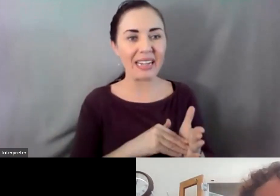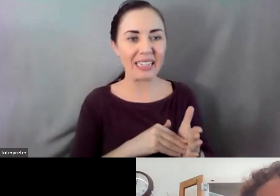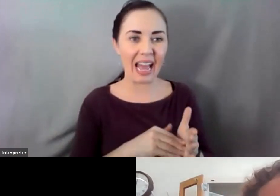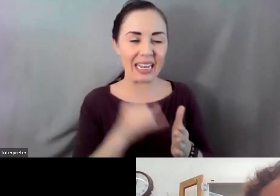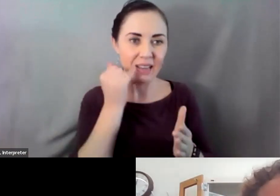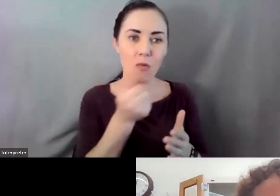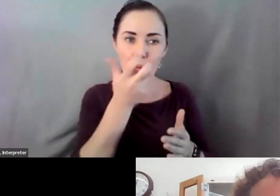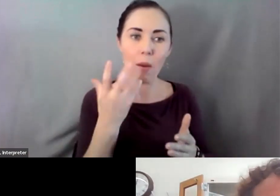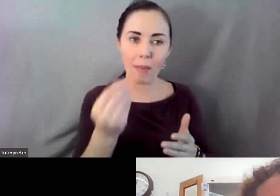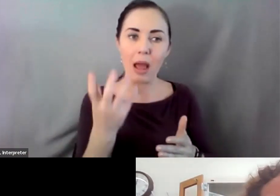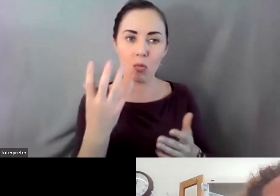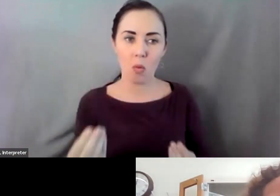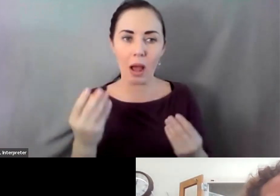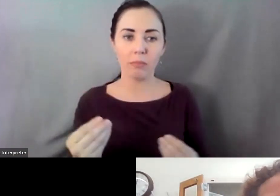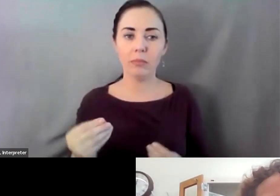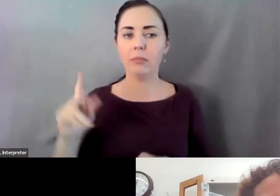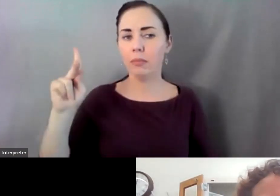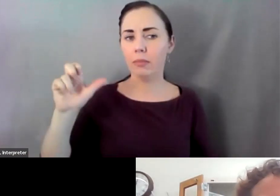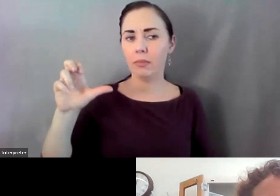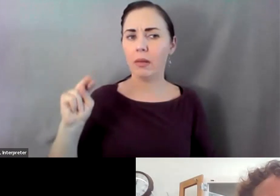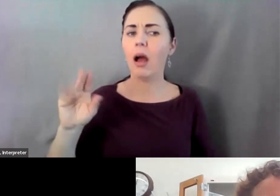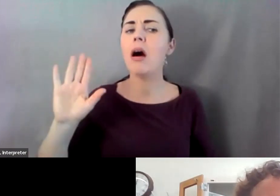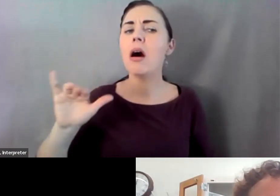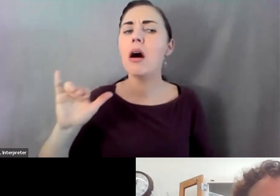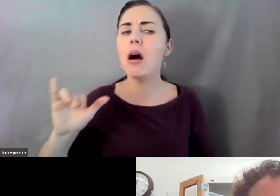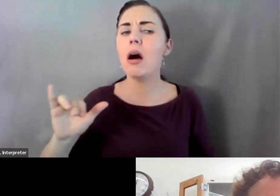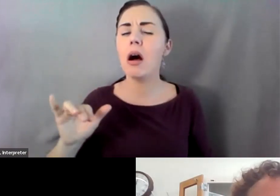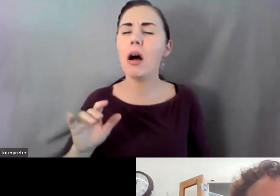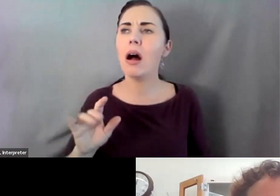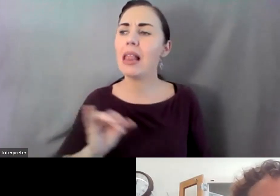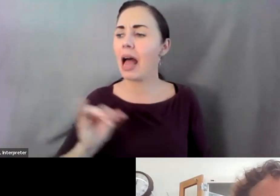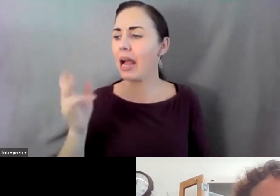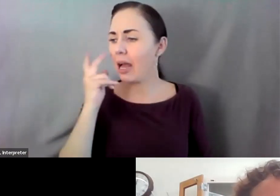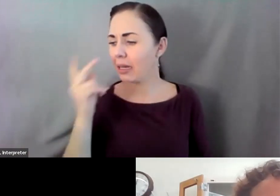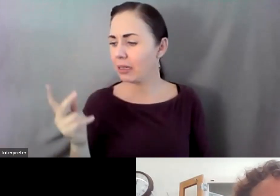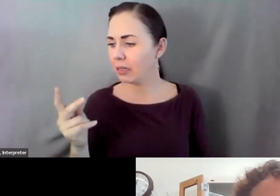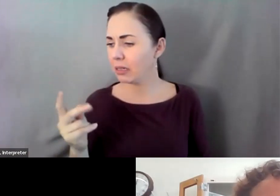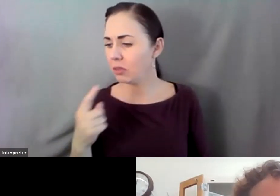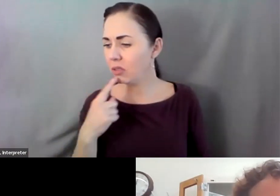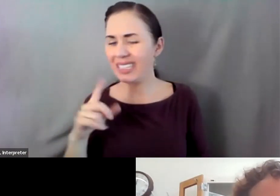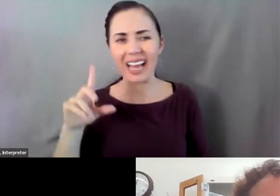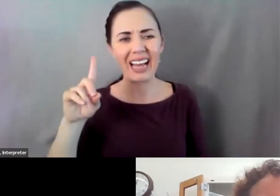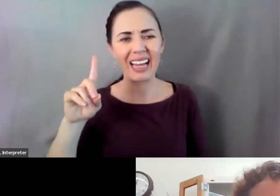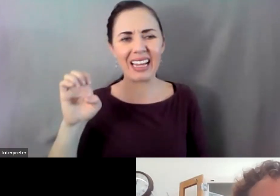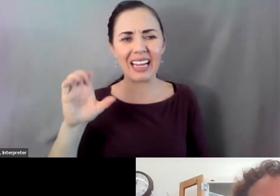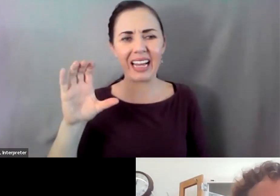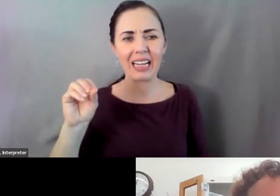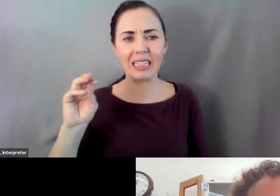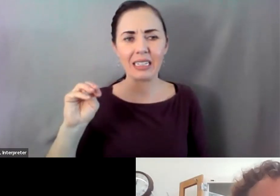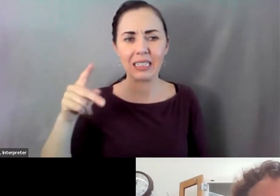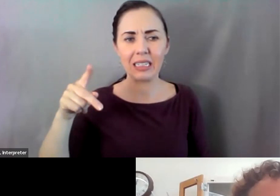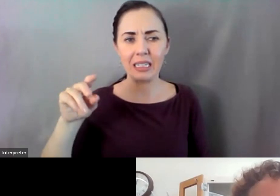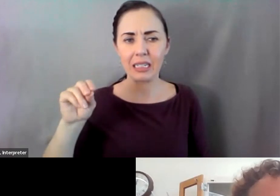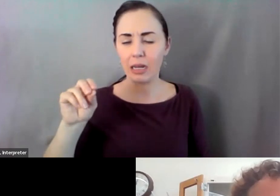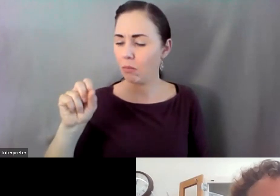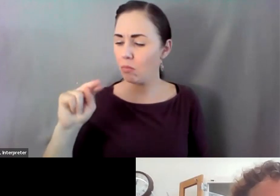wet. Oh, okay. And then what is that stuff though? Like I see it on, and you said decomposing or like breaking down logs. What